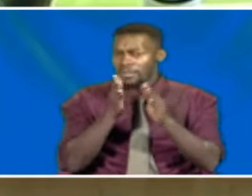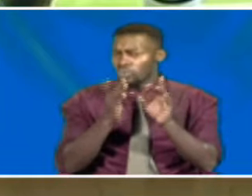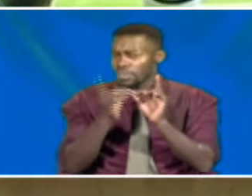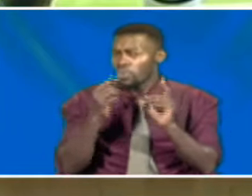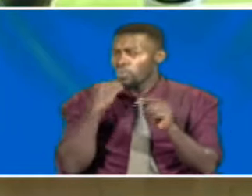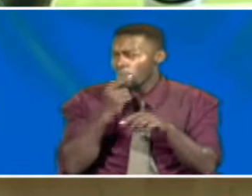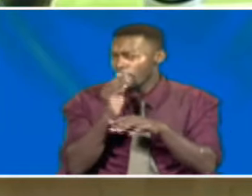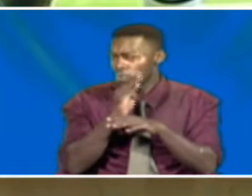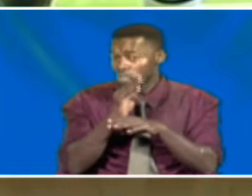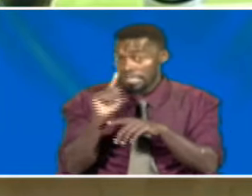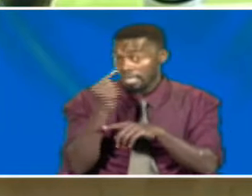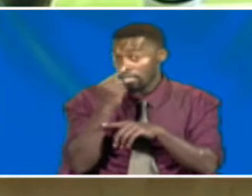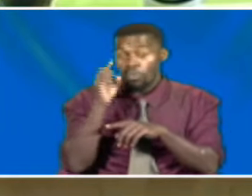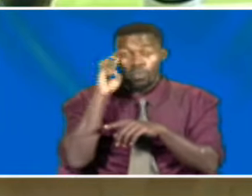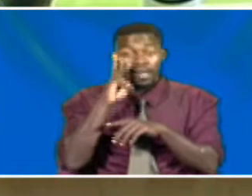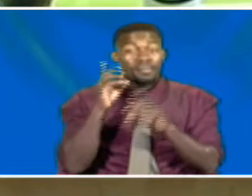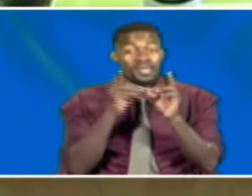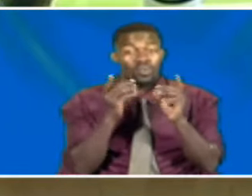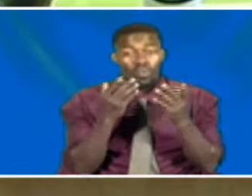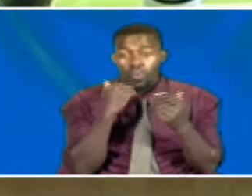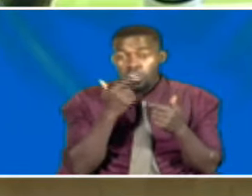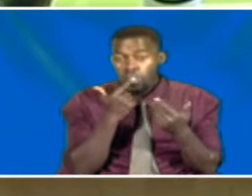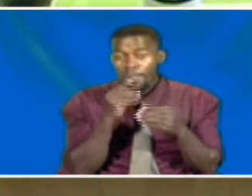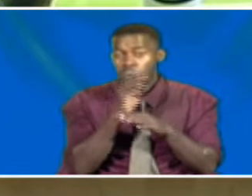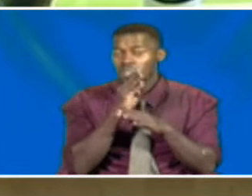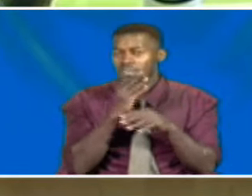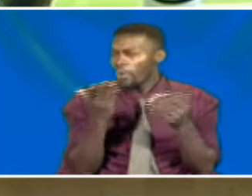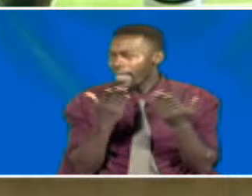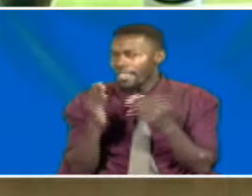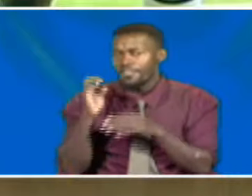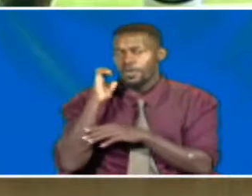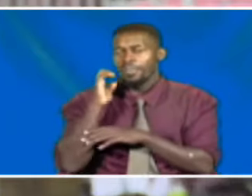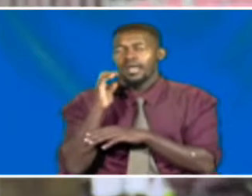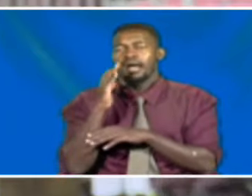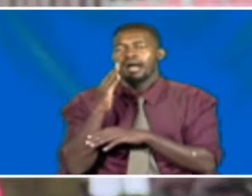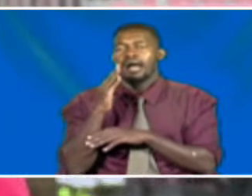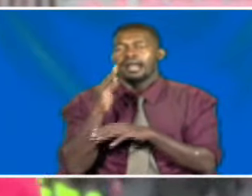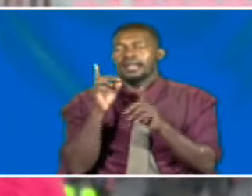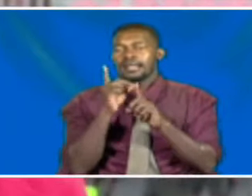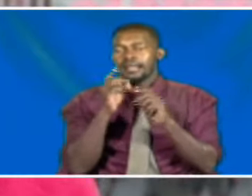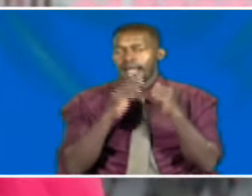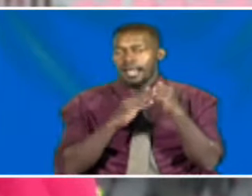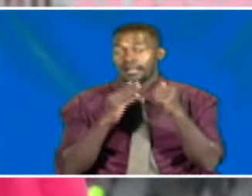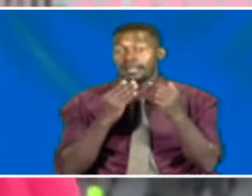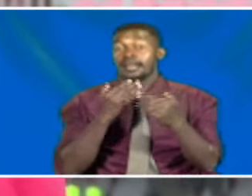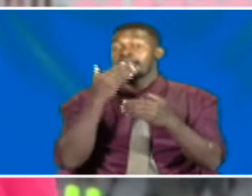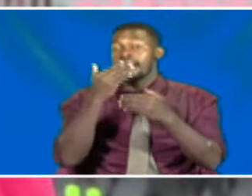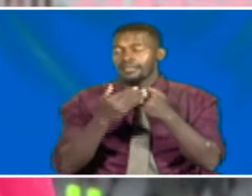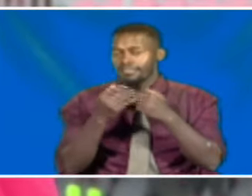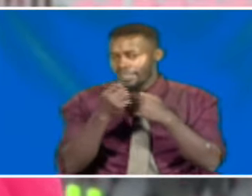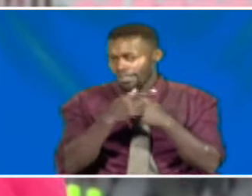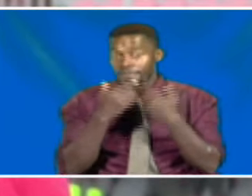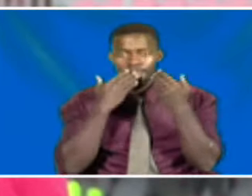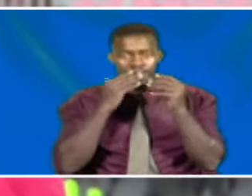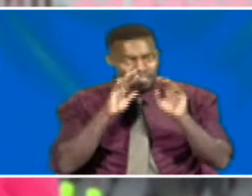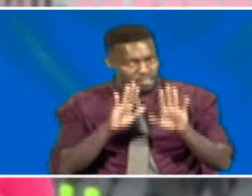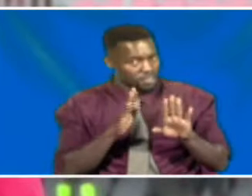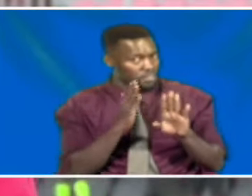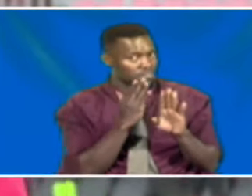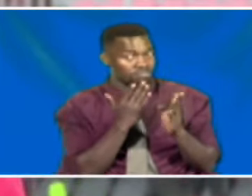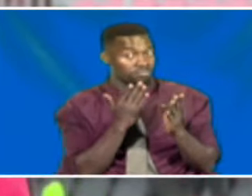taking on Burundi away in Ethiopia on June 9th. Since we finished our last match